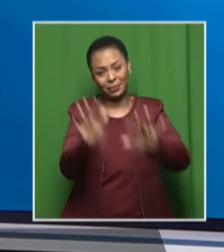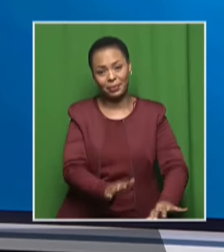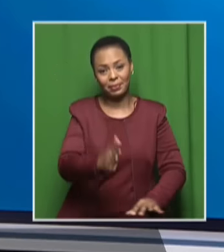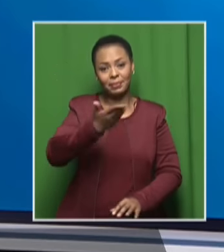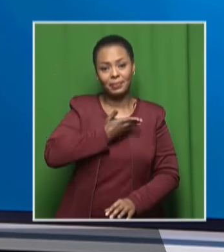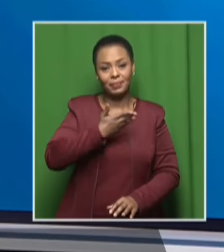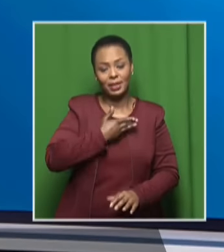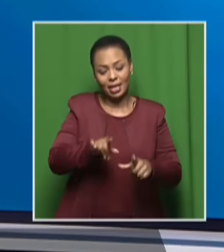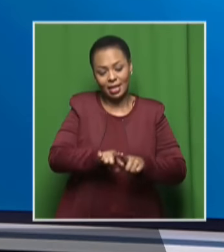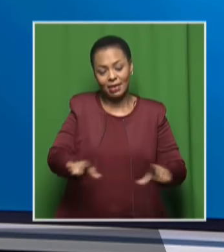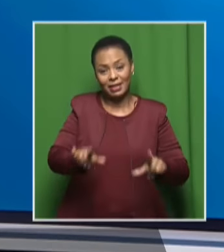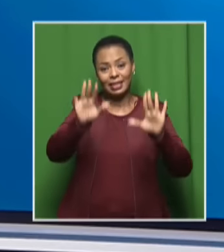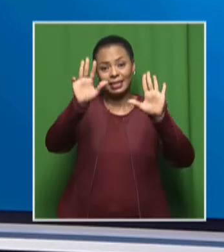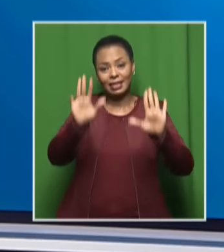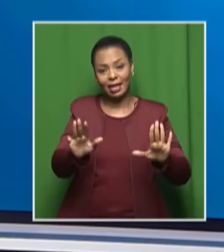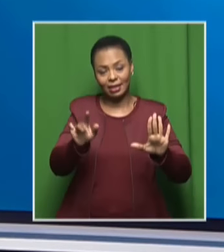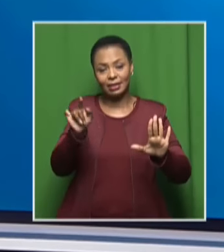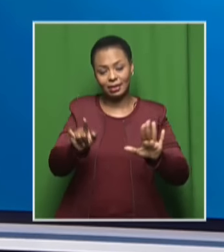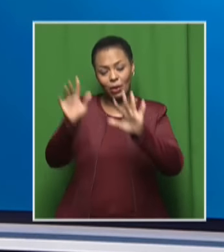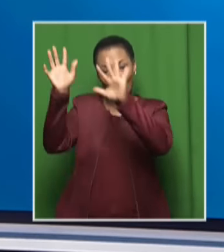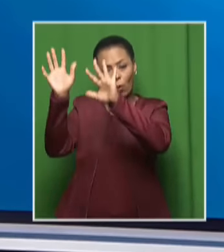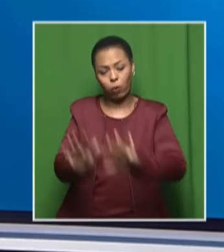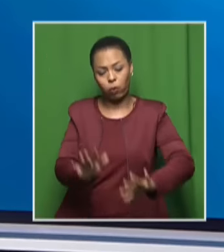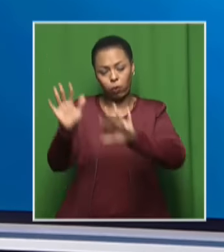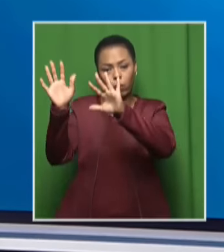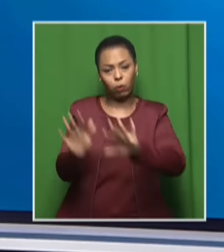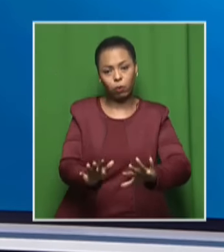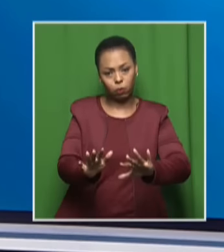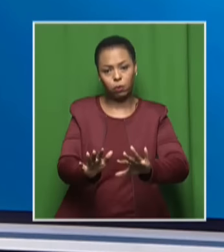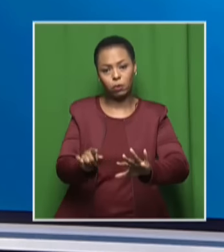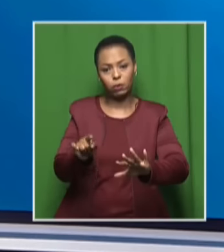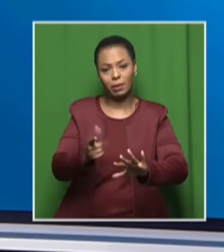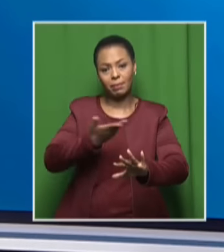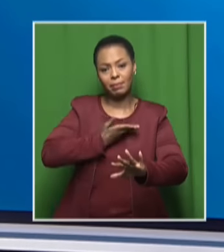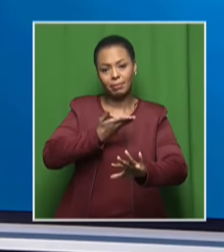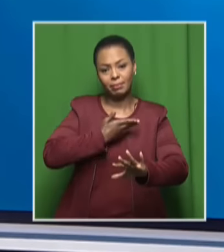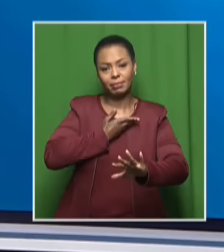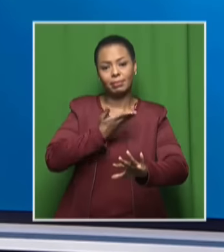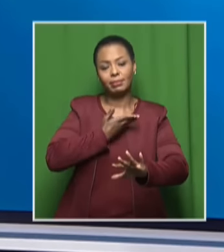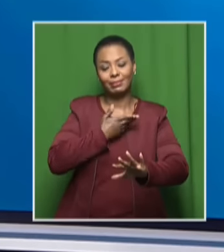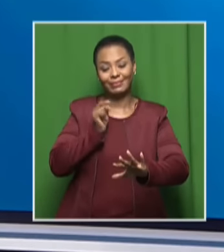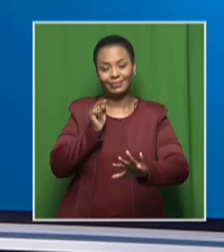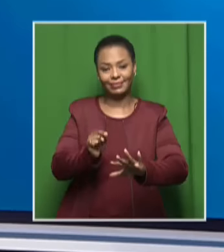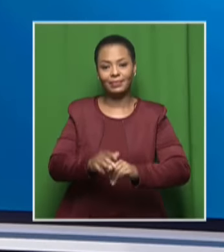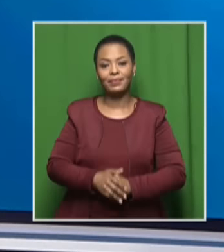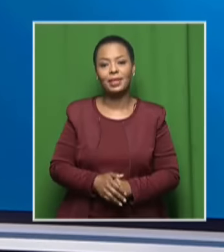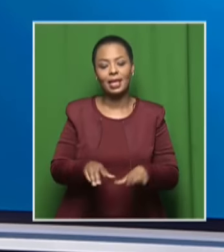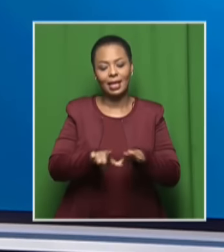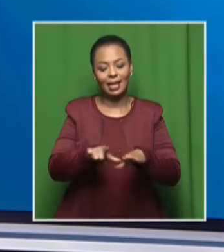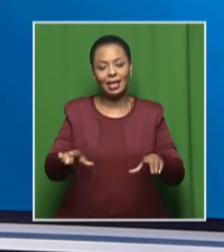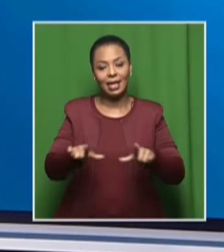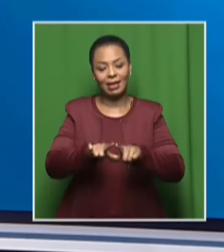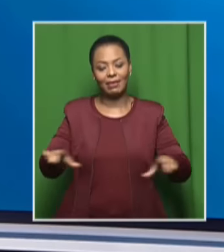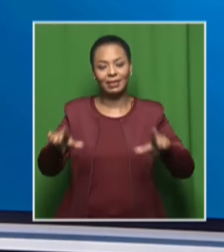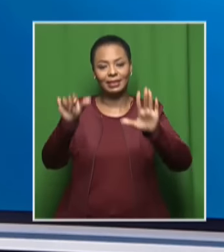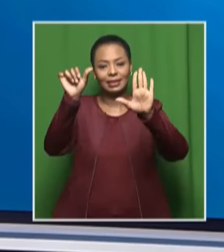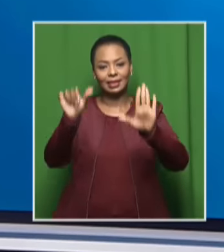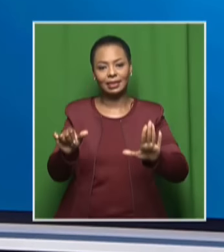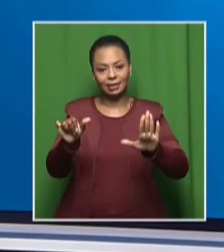9 means that the likelihood of the impact is medium, and then the impact will be quite severe. We also have a level 6, which means